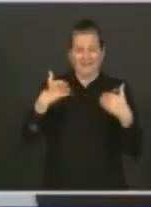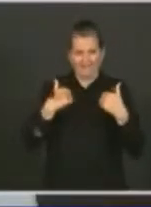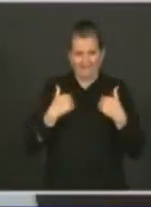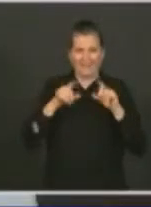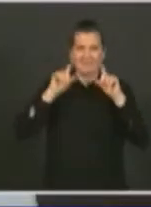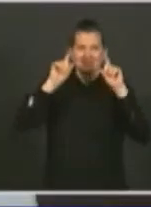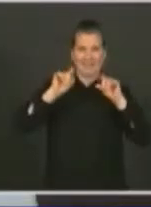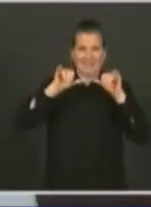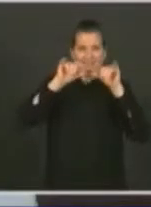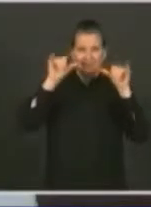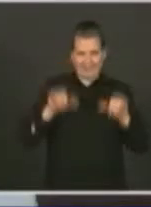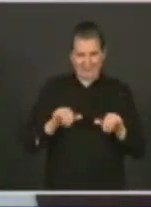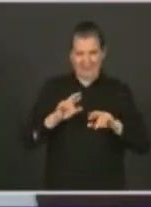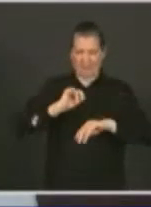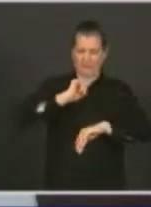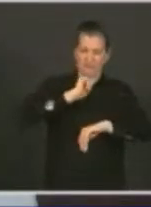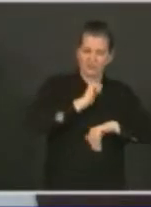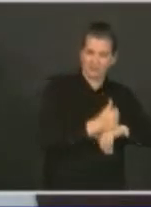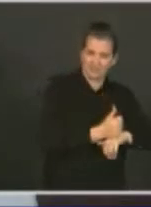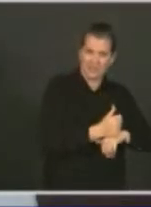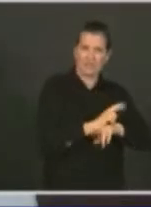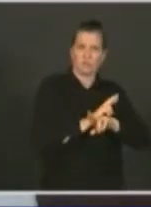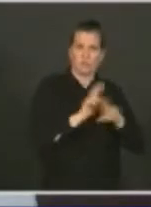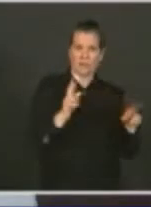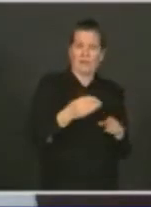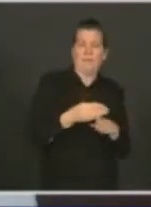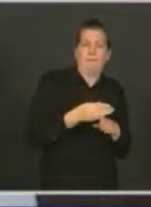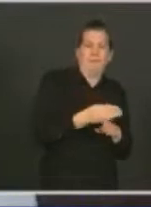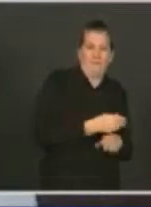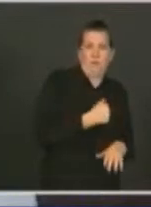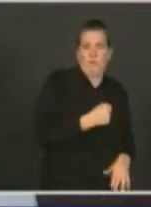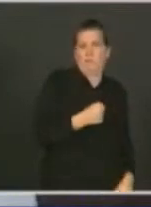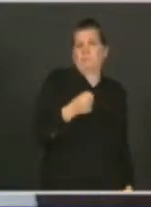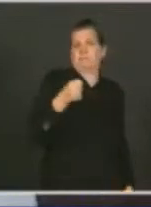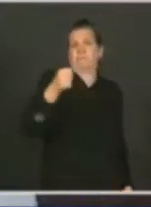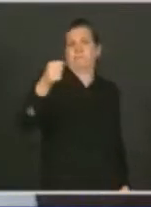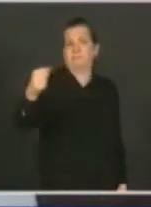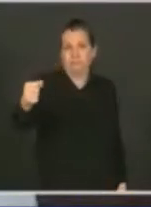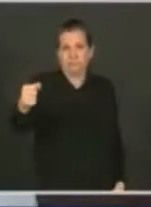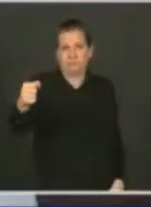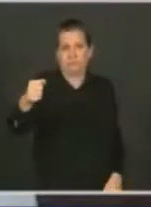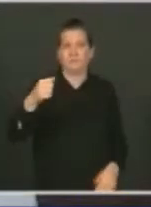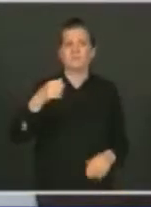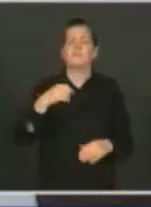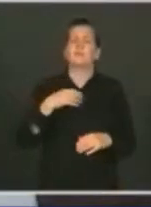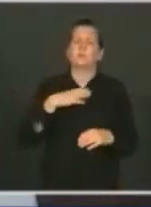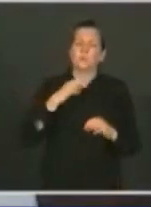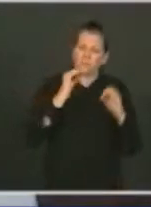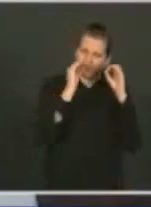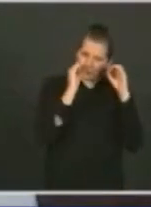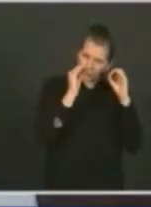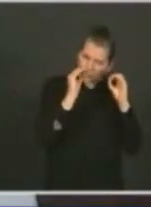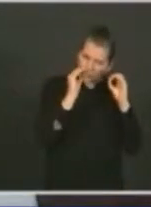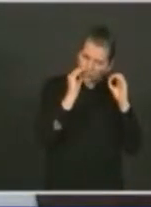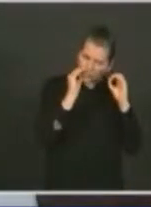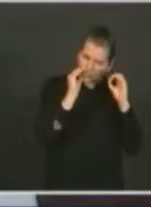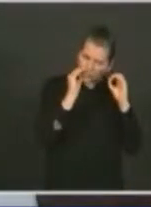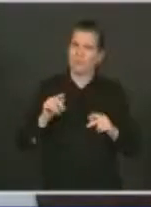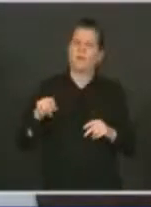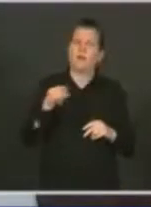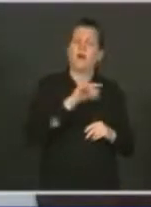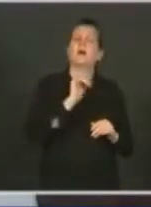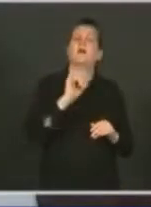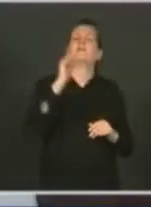in homes. And the biggest key is having people placed in the environments